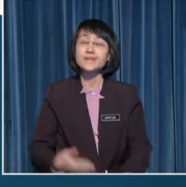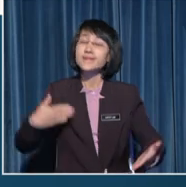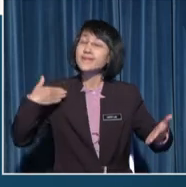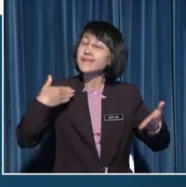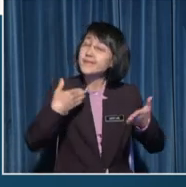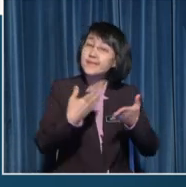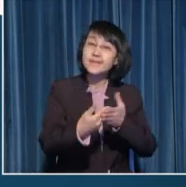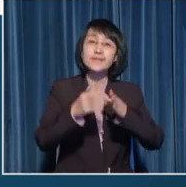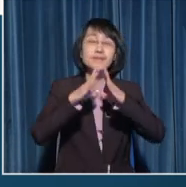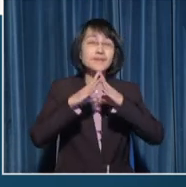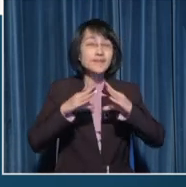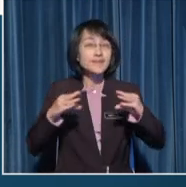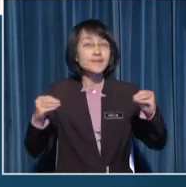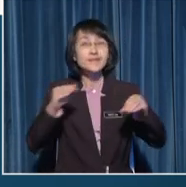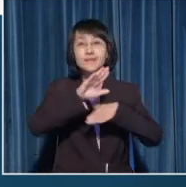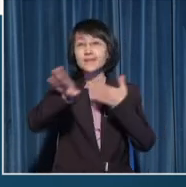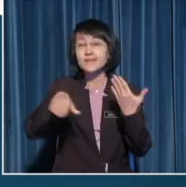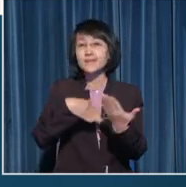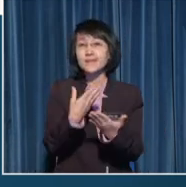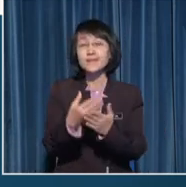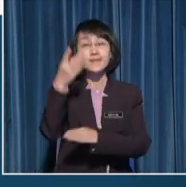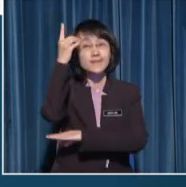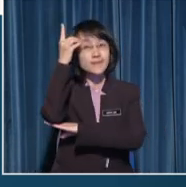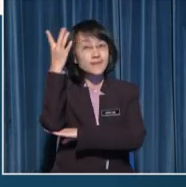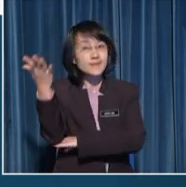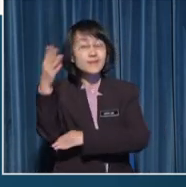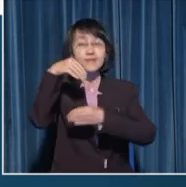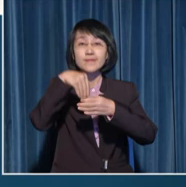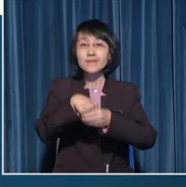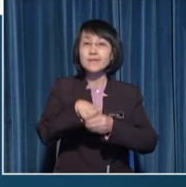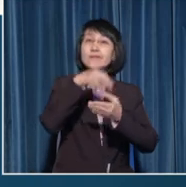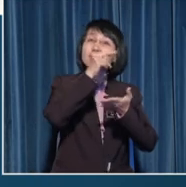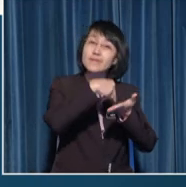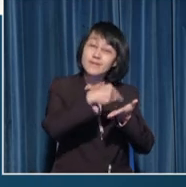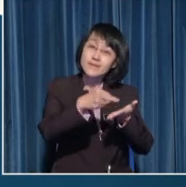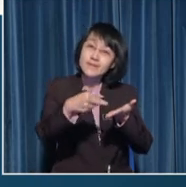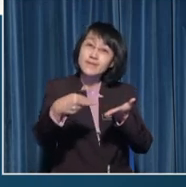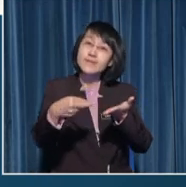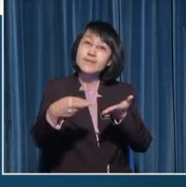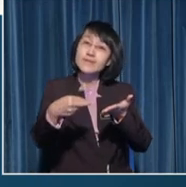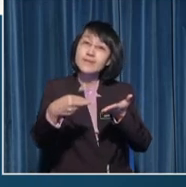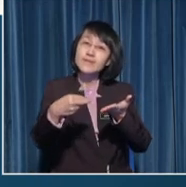until you finish all data in your notes.